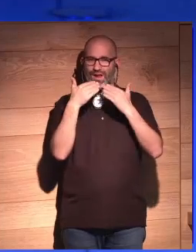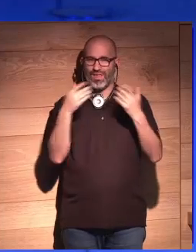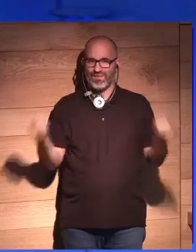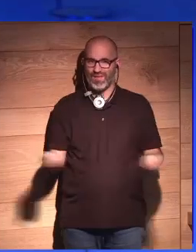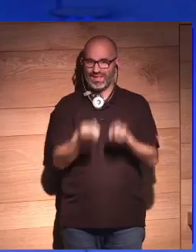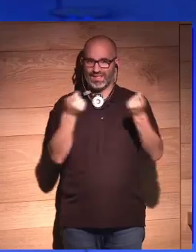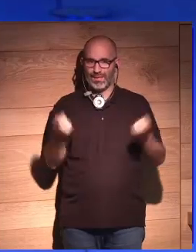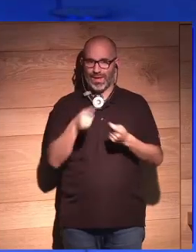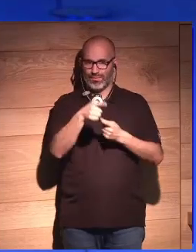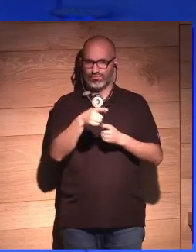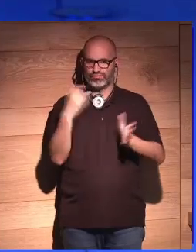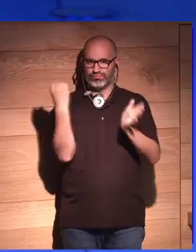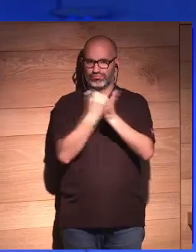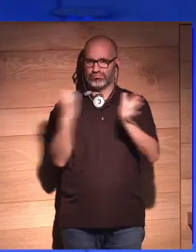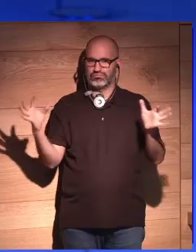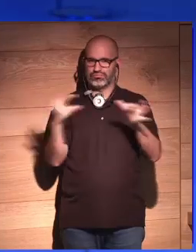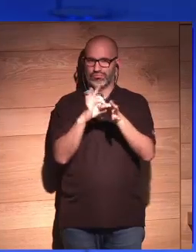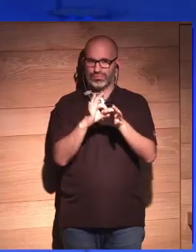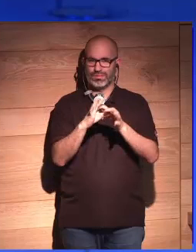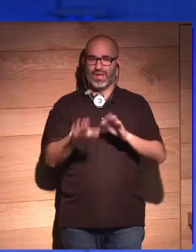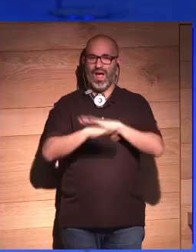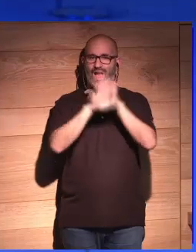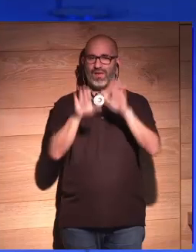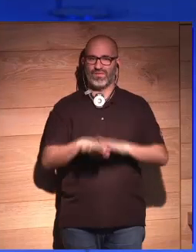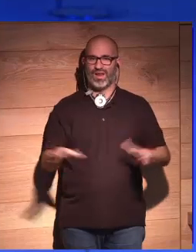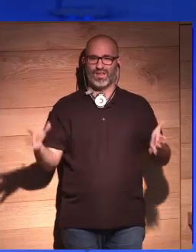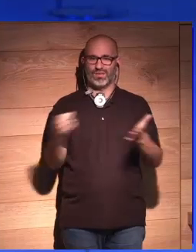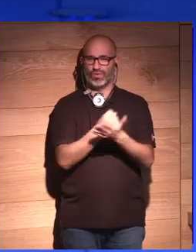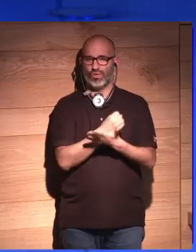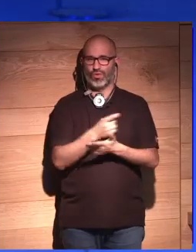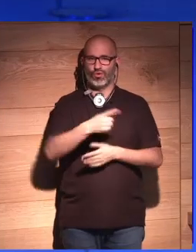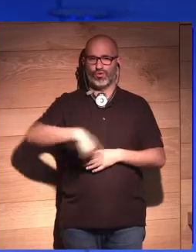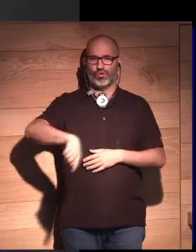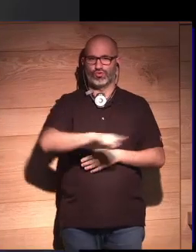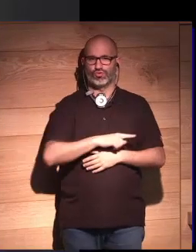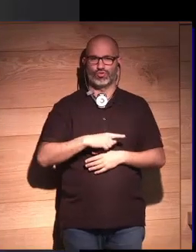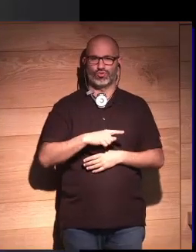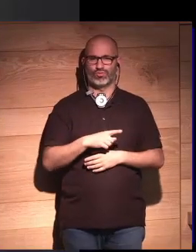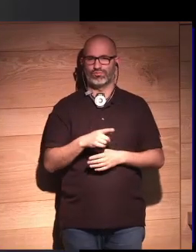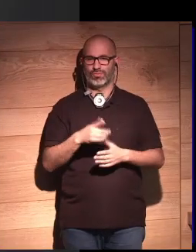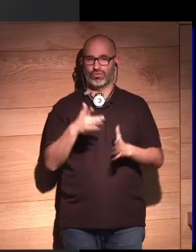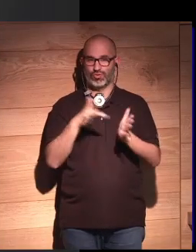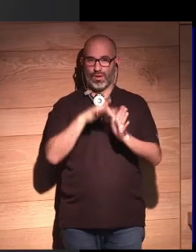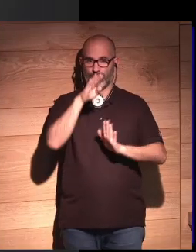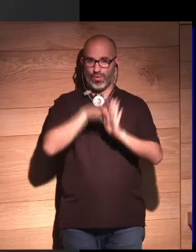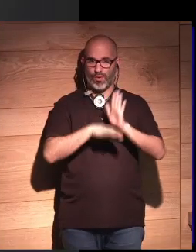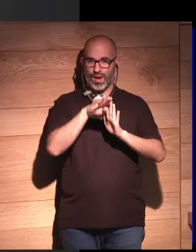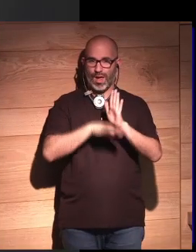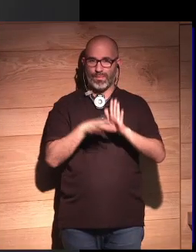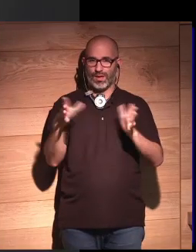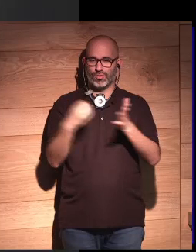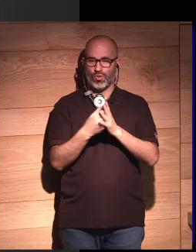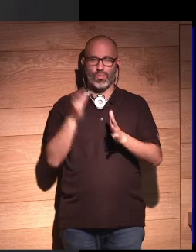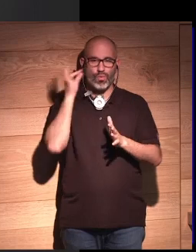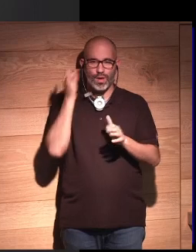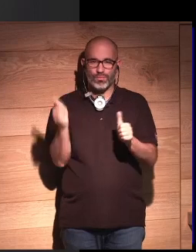that is being buoyed by this program hand in hand. So the very first edition, we featured a Moby